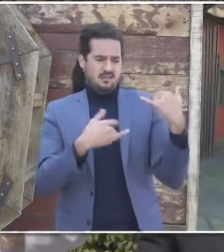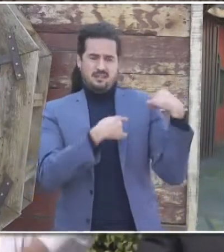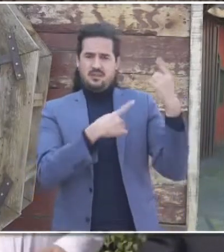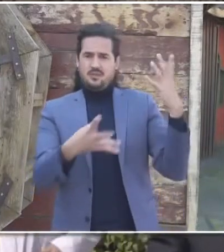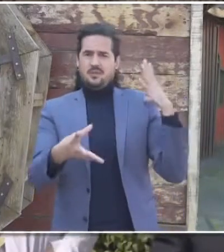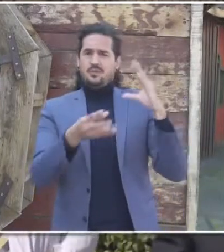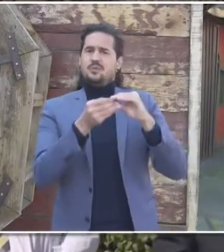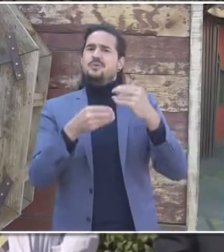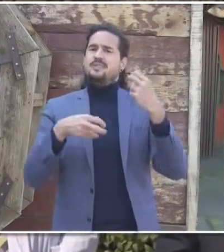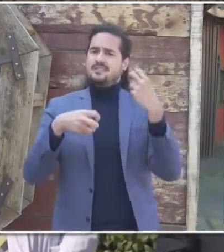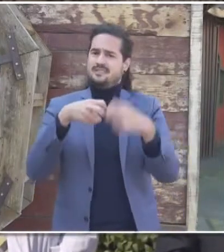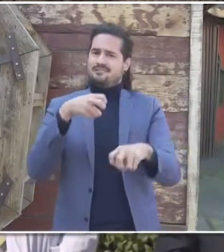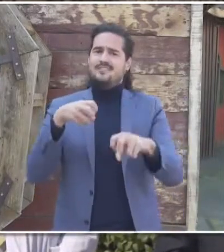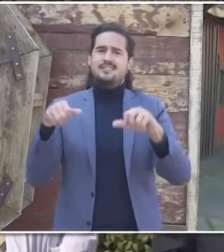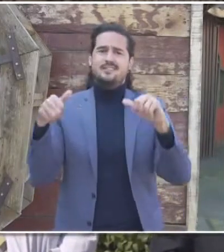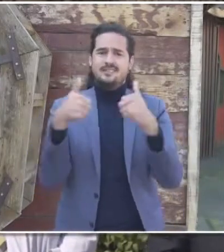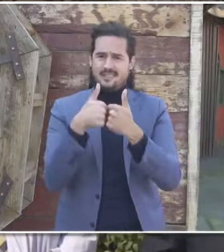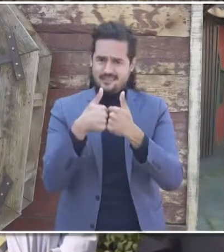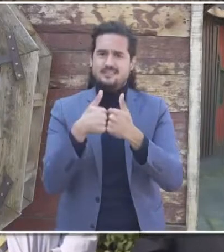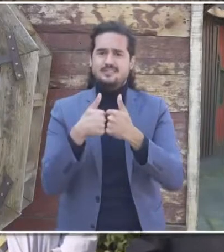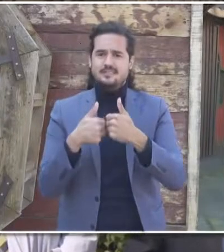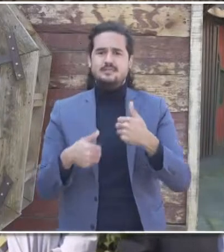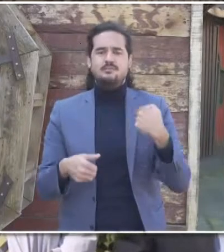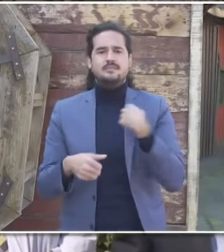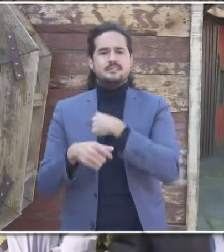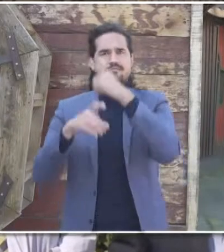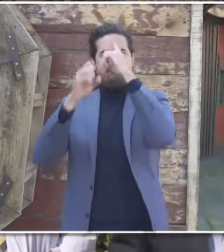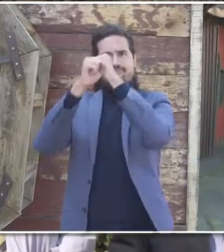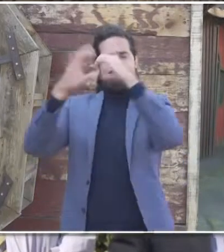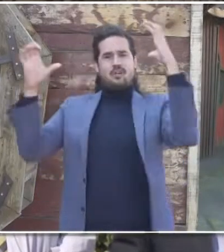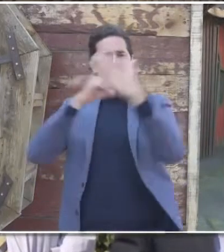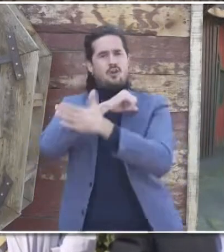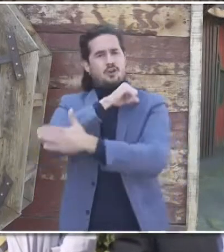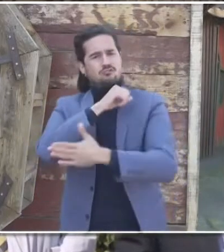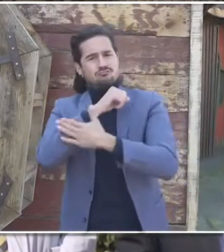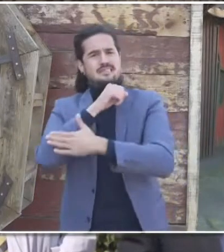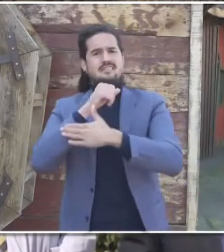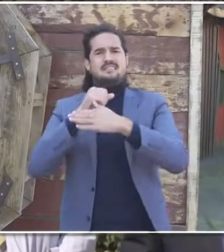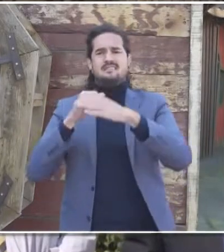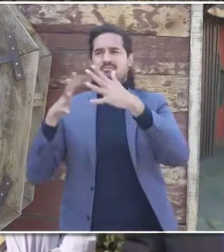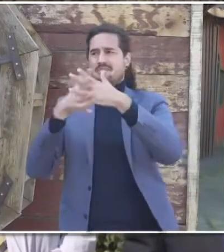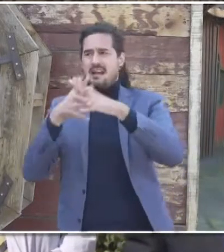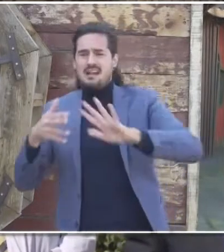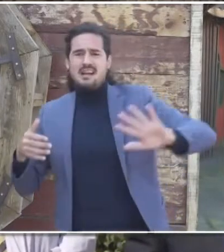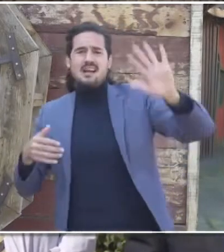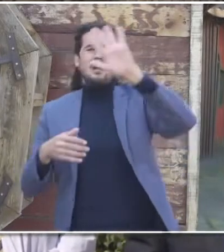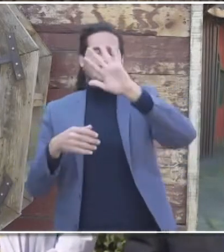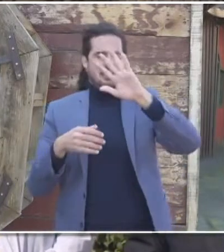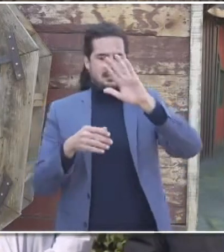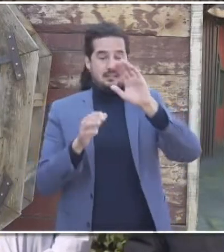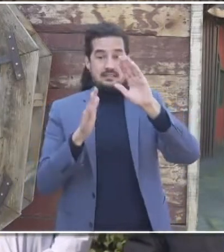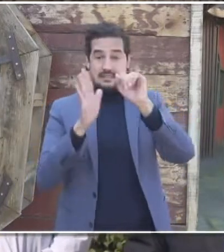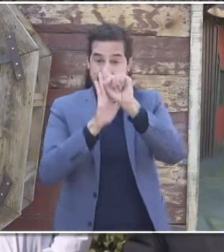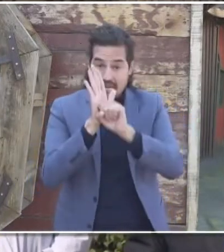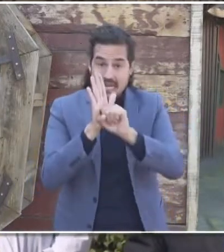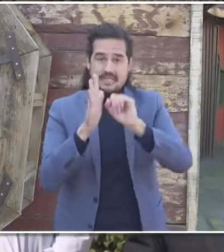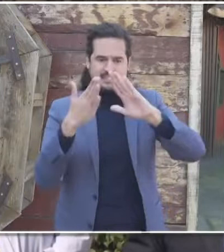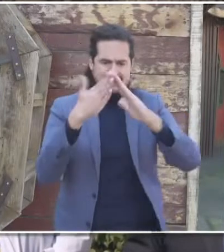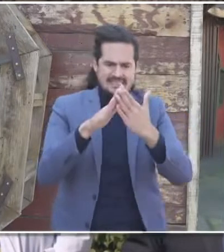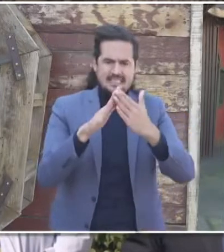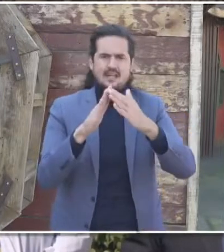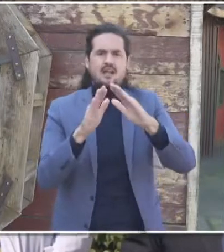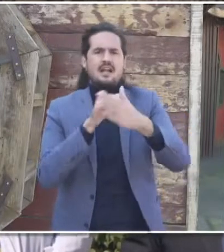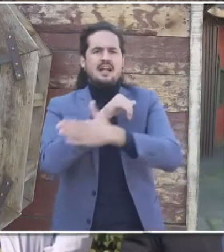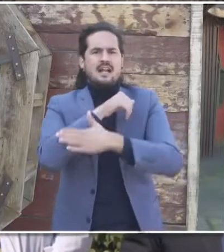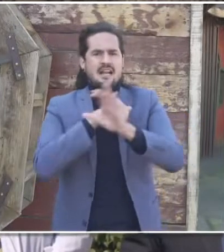nation, our state, and our county get through this pandemic. And the only way we can get through this pandemic is through bold leadership.